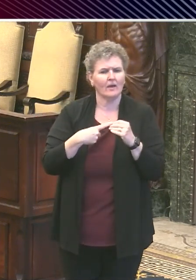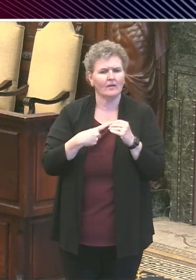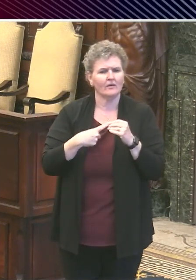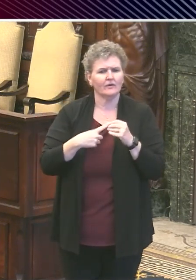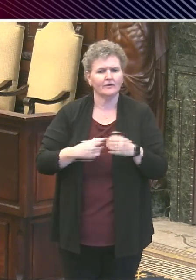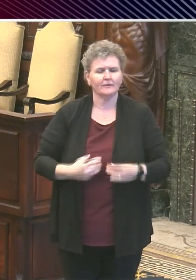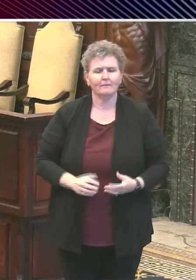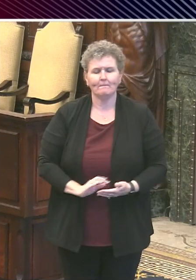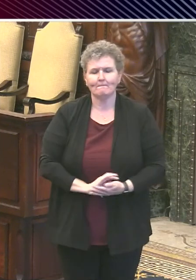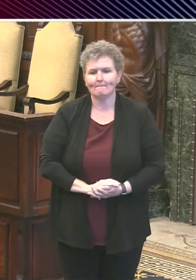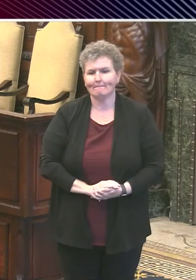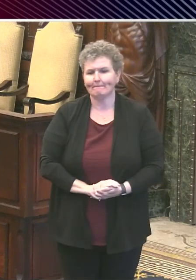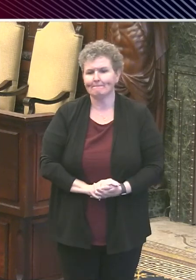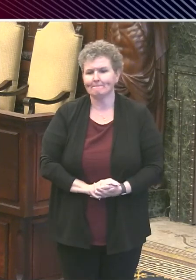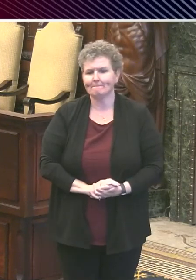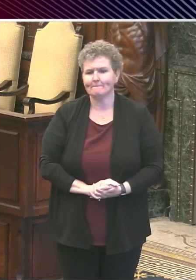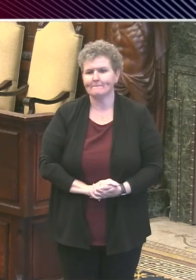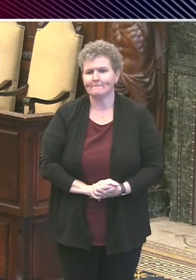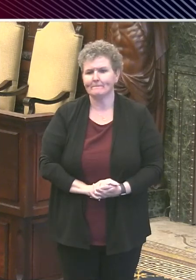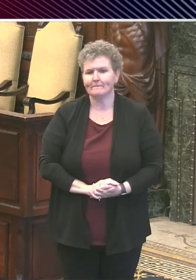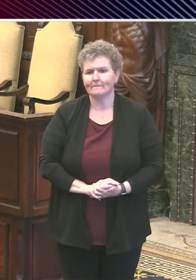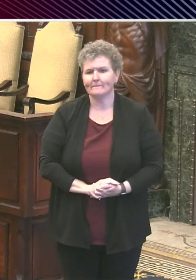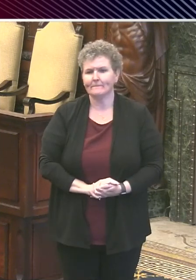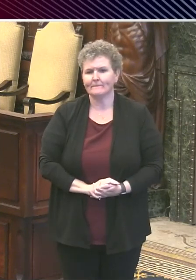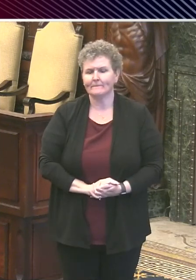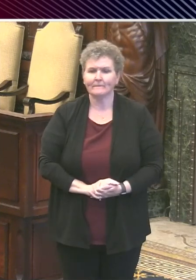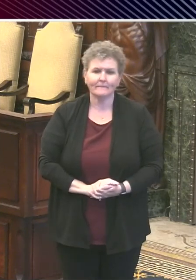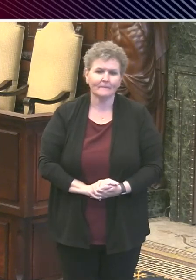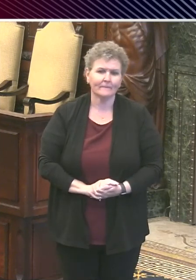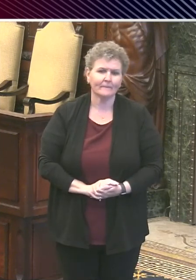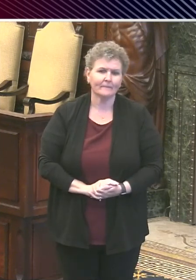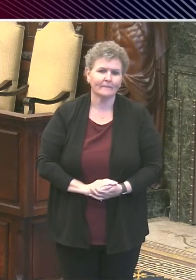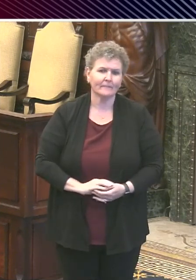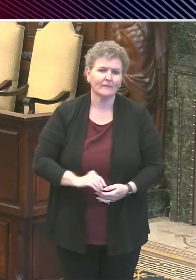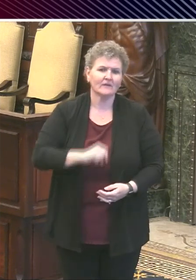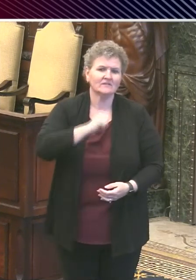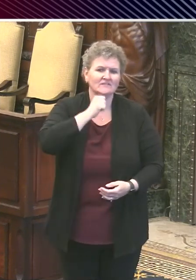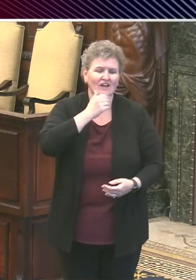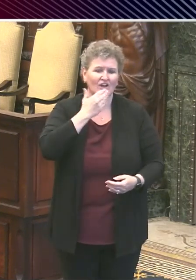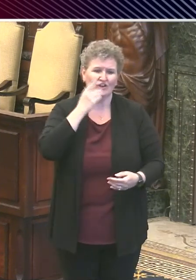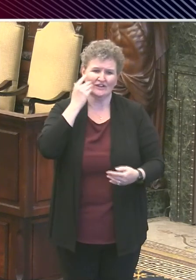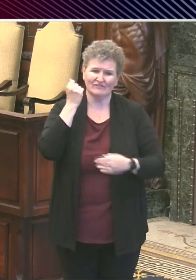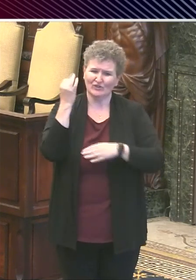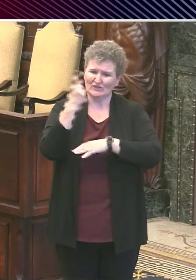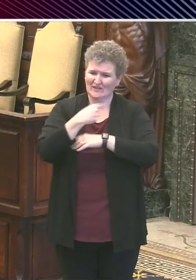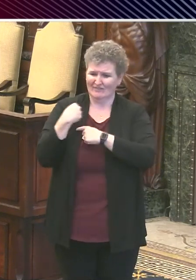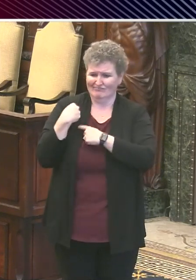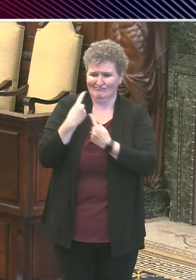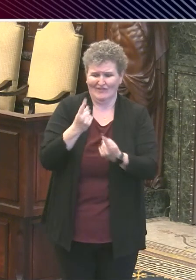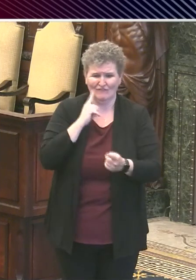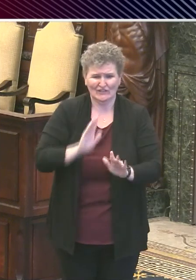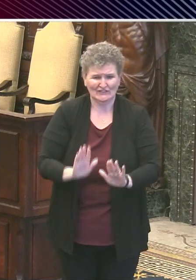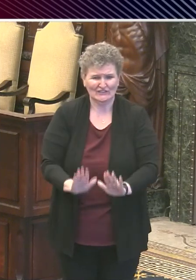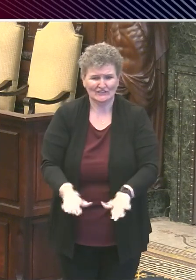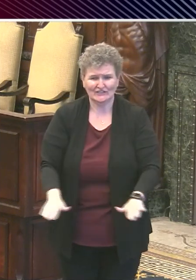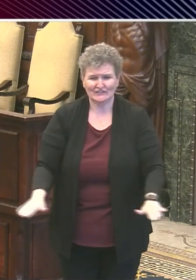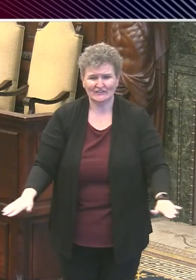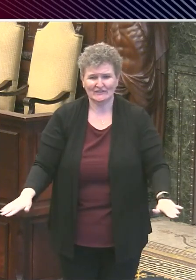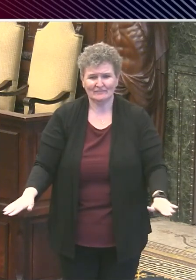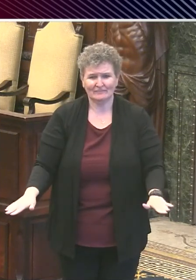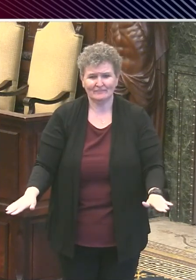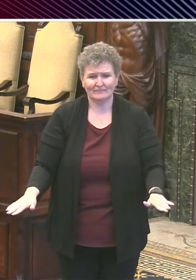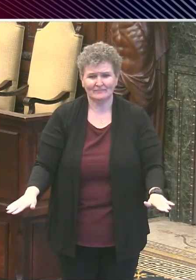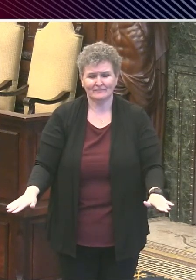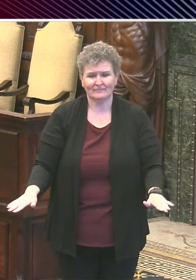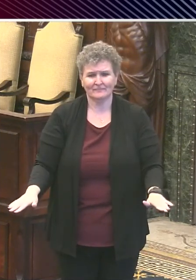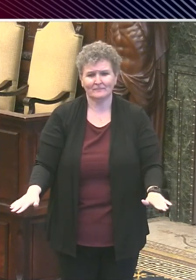have been not a good couple days for kids and that mix. Any reaction? Well, I remember growing up with my dad